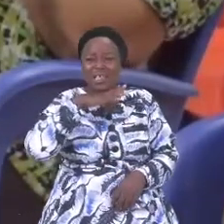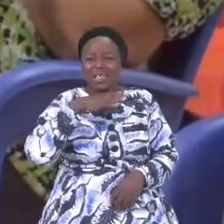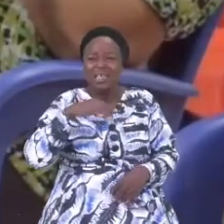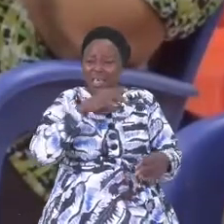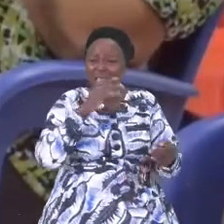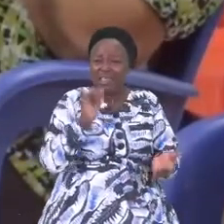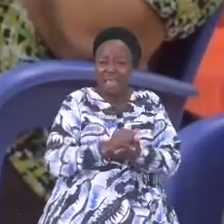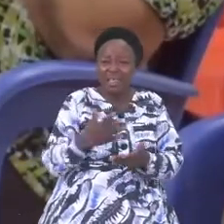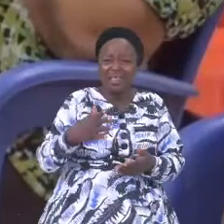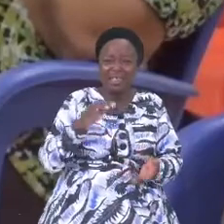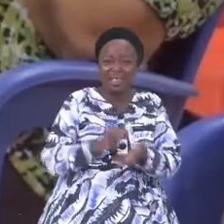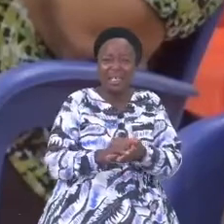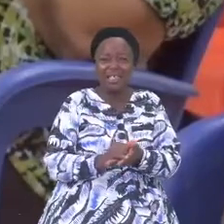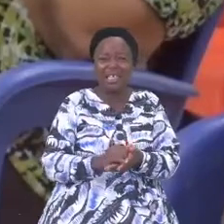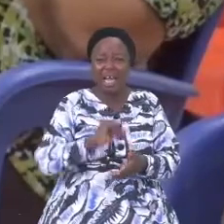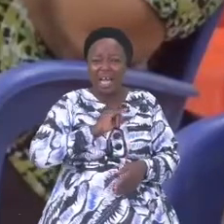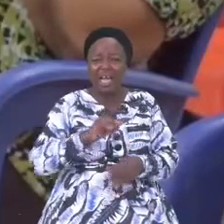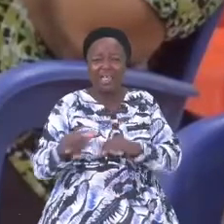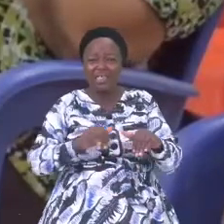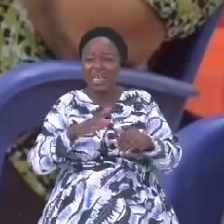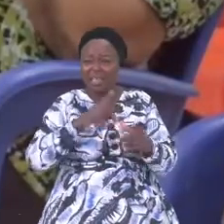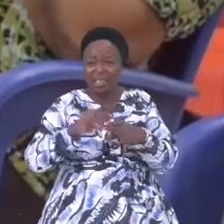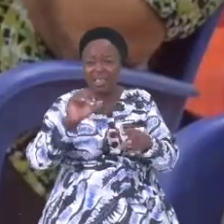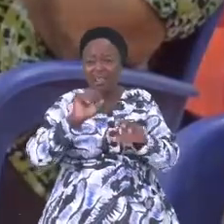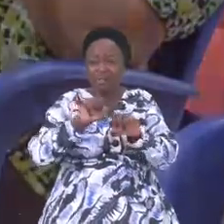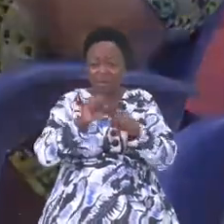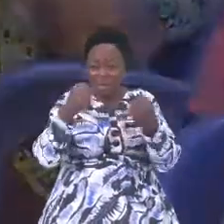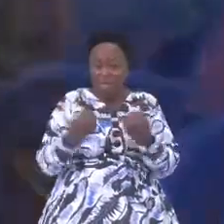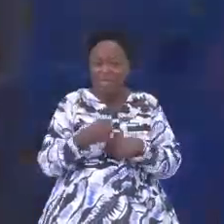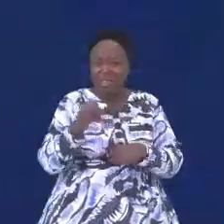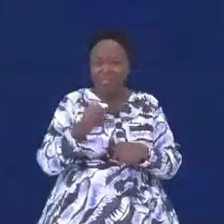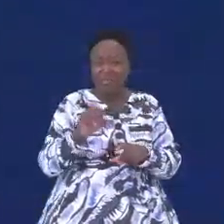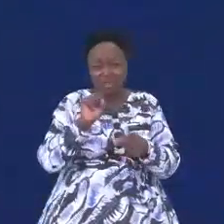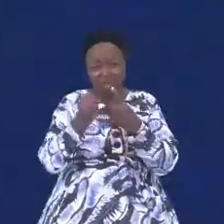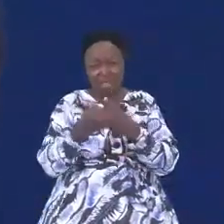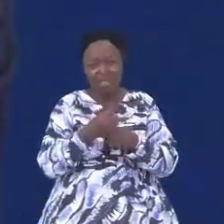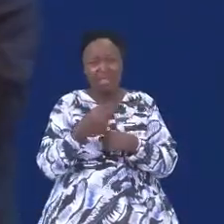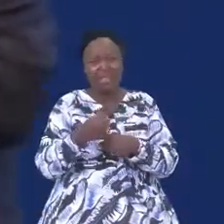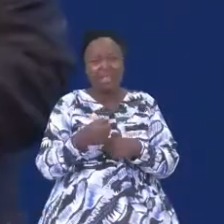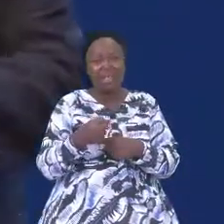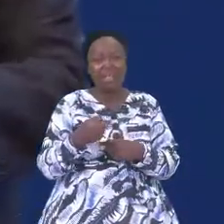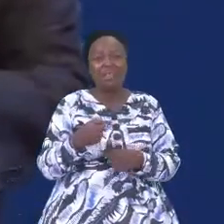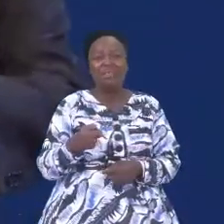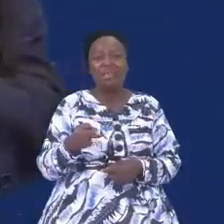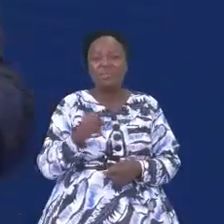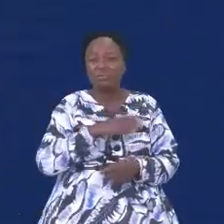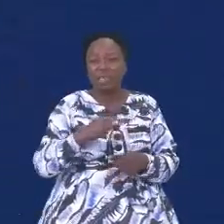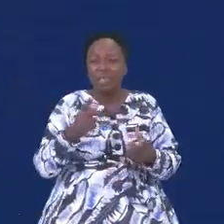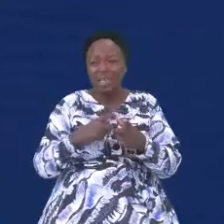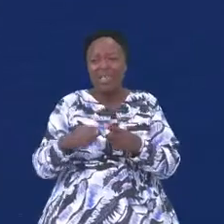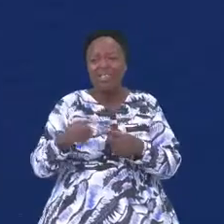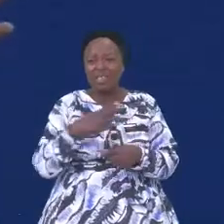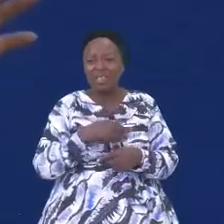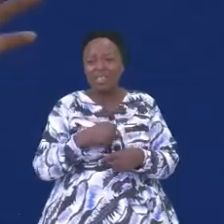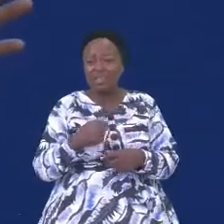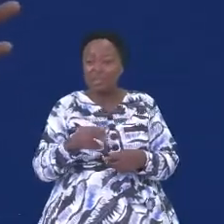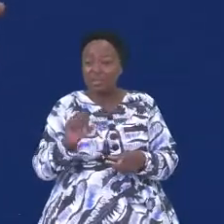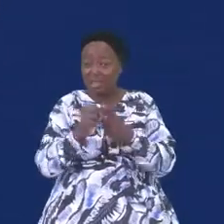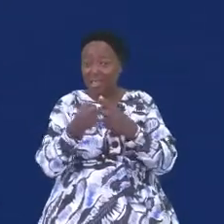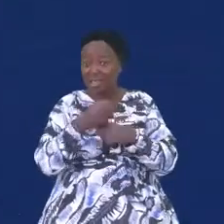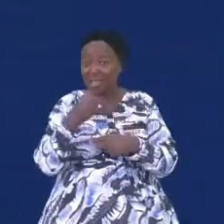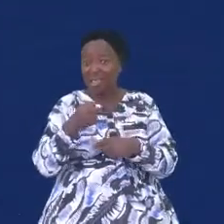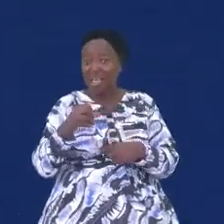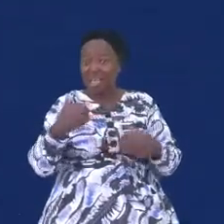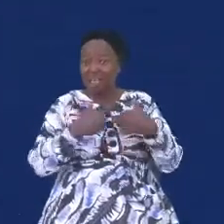I did and the society I joined made me to be like a man, a woman of